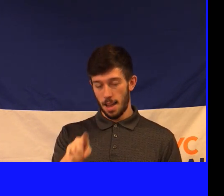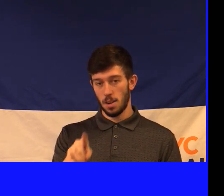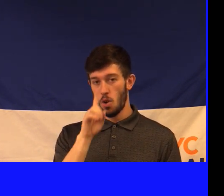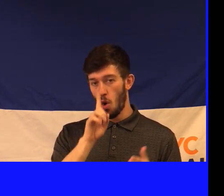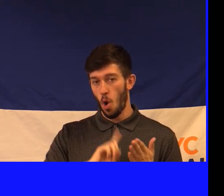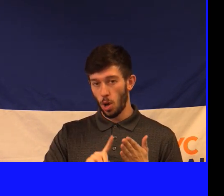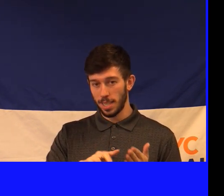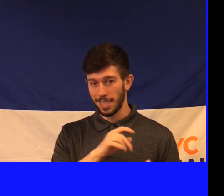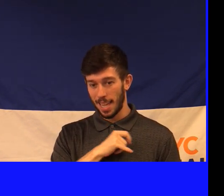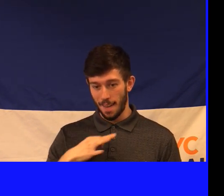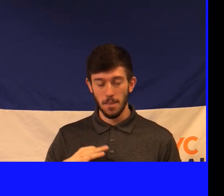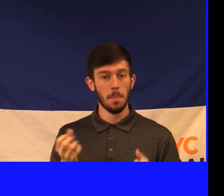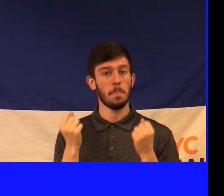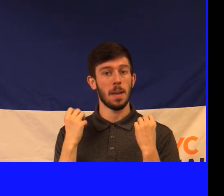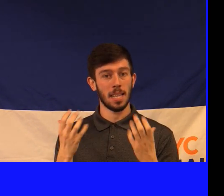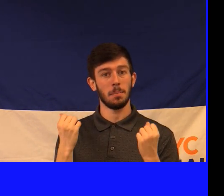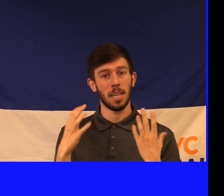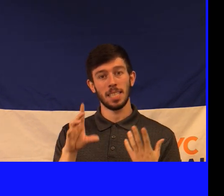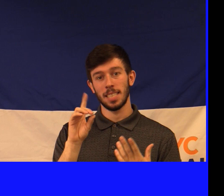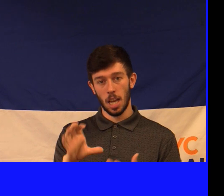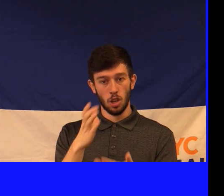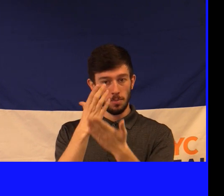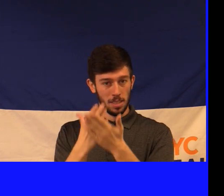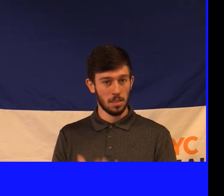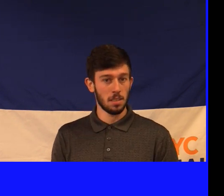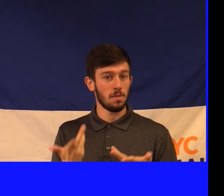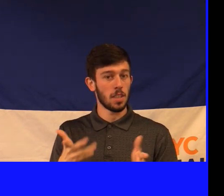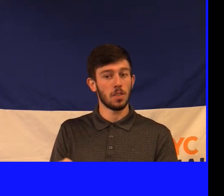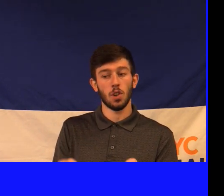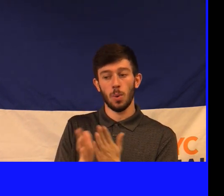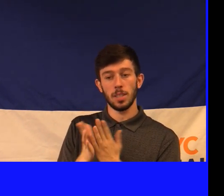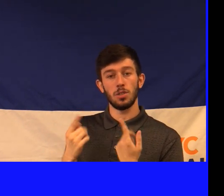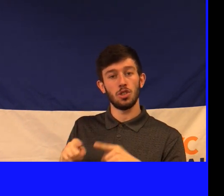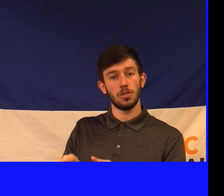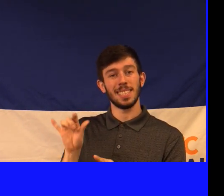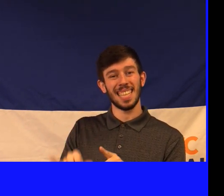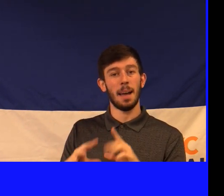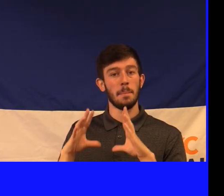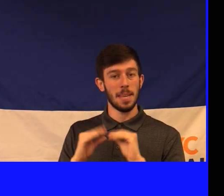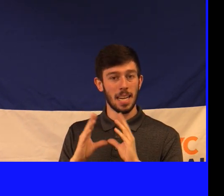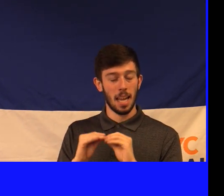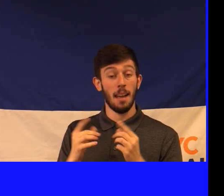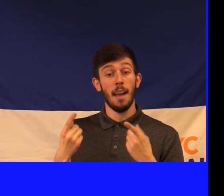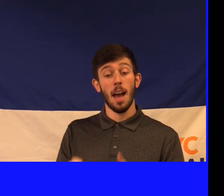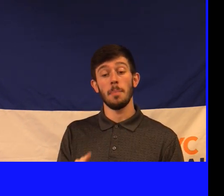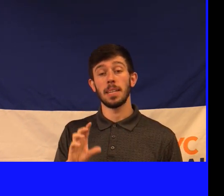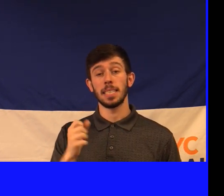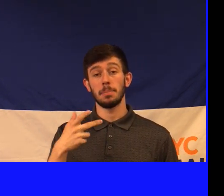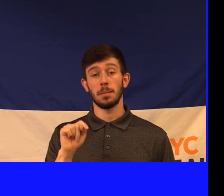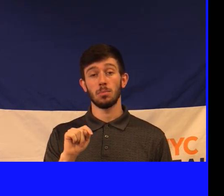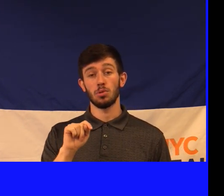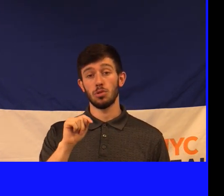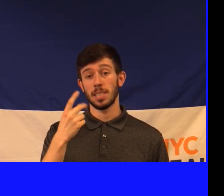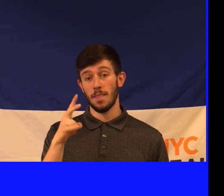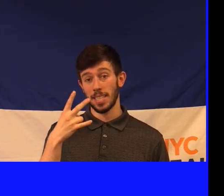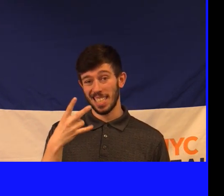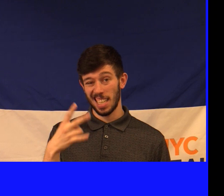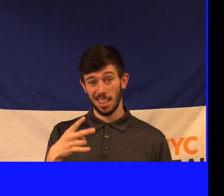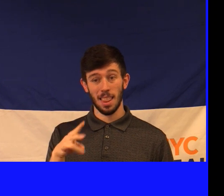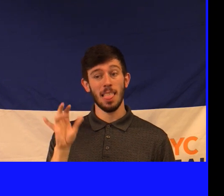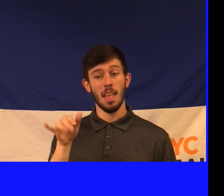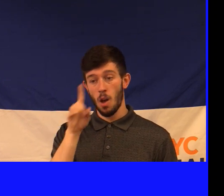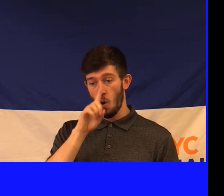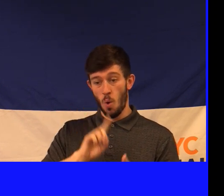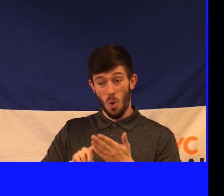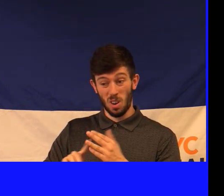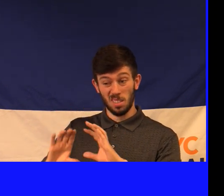staff. Various documents were then requested during the meeting. On September 17th, the auditors held an